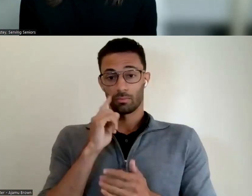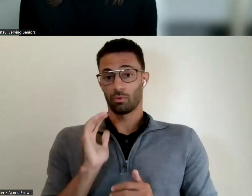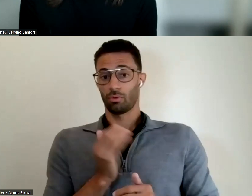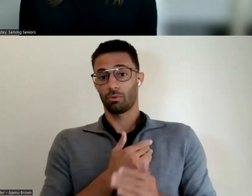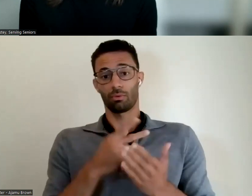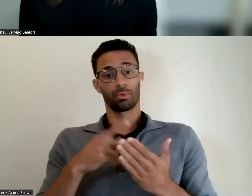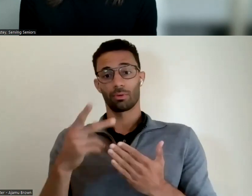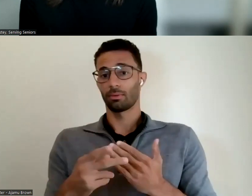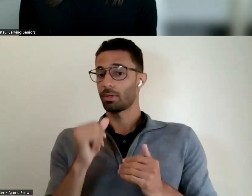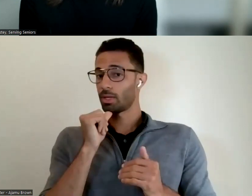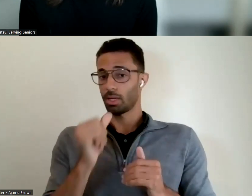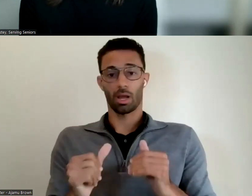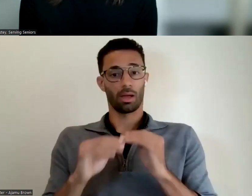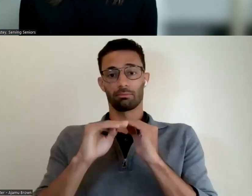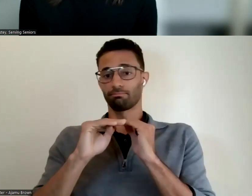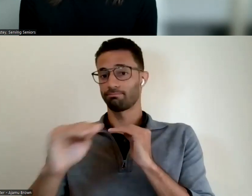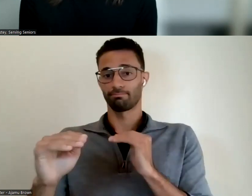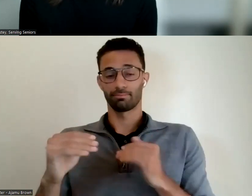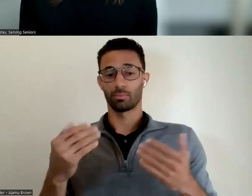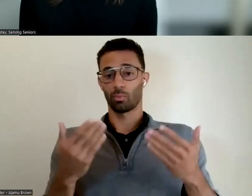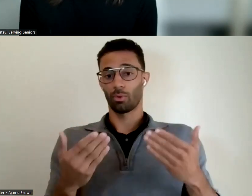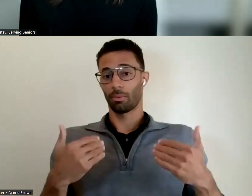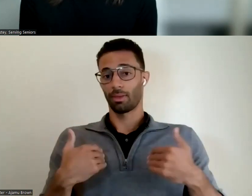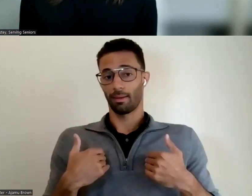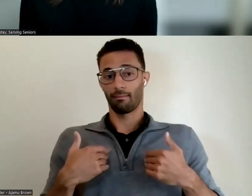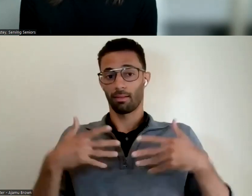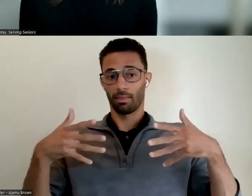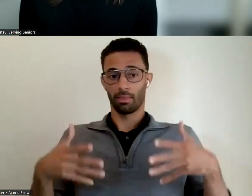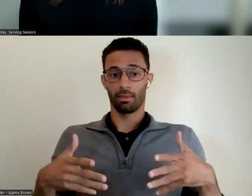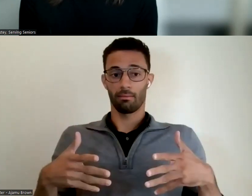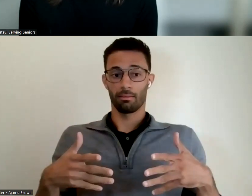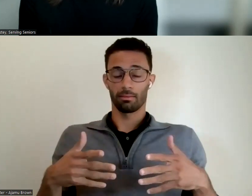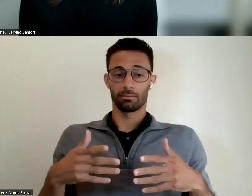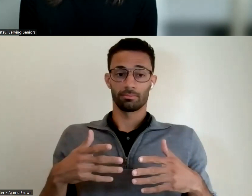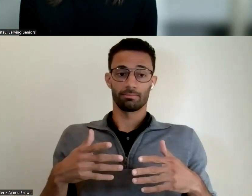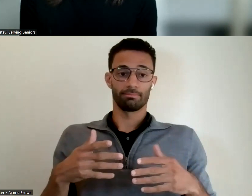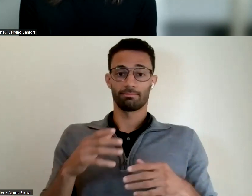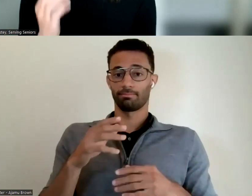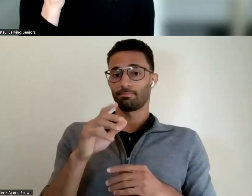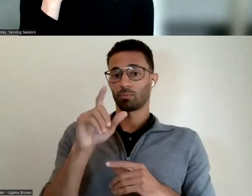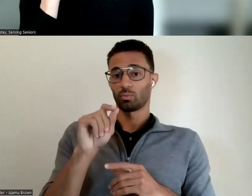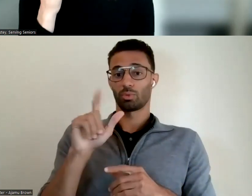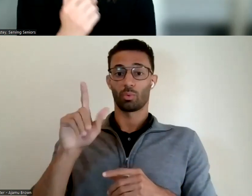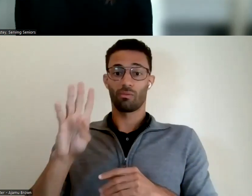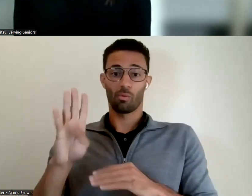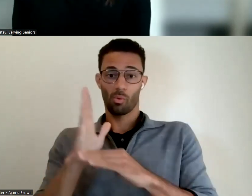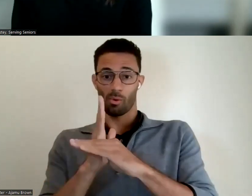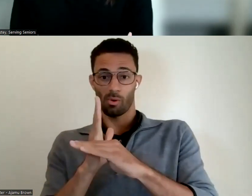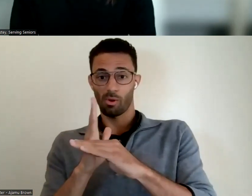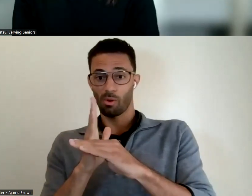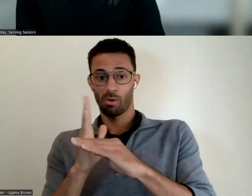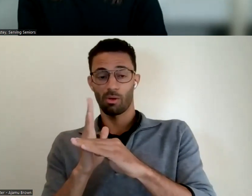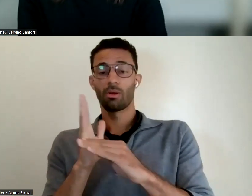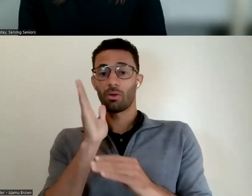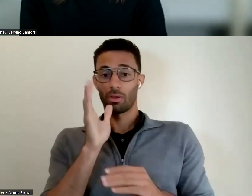not sustainable at all. We have probably until mid 2024 before we're going to have to